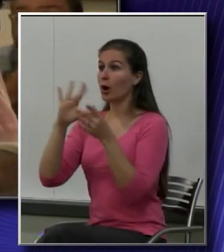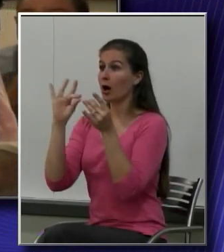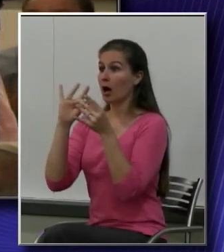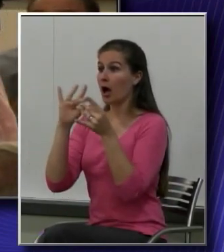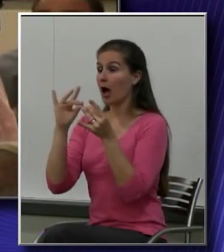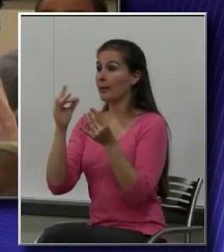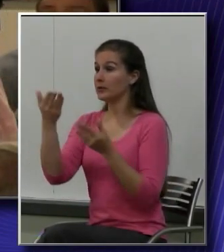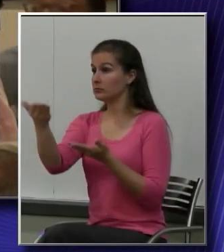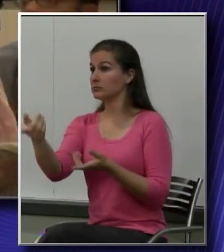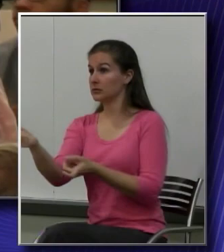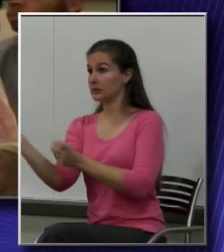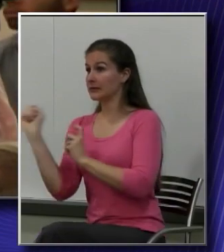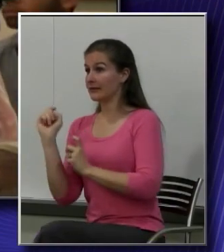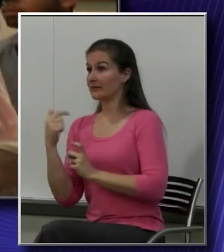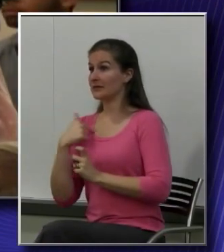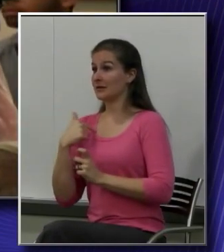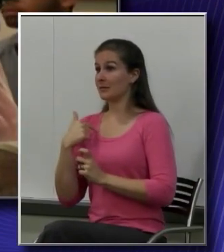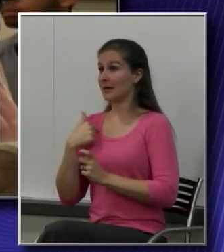say.